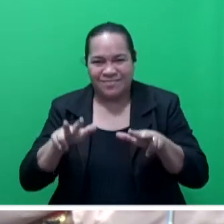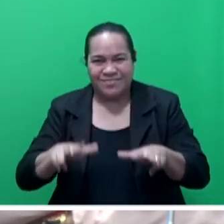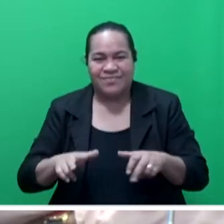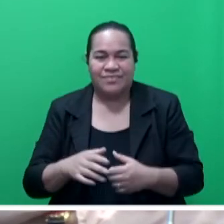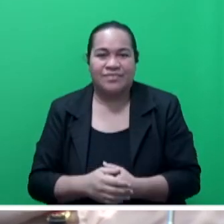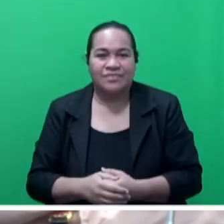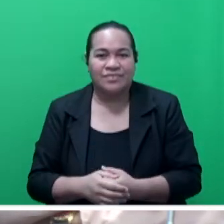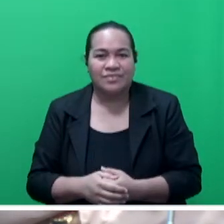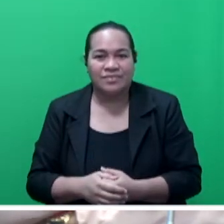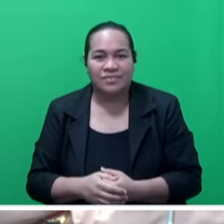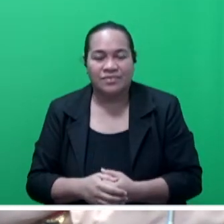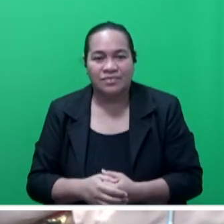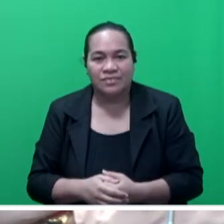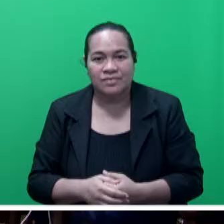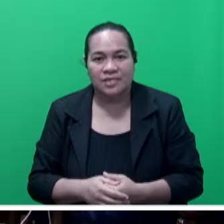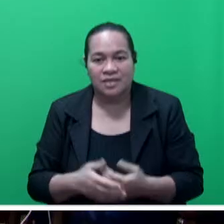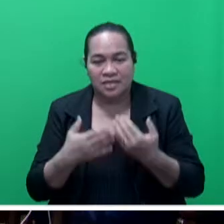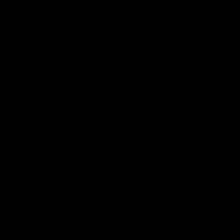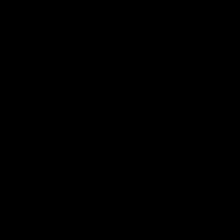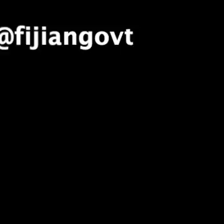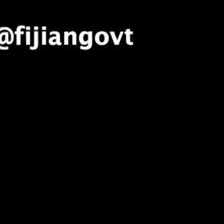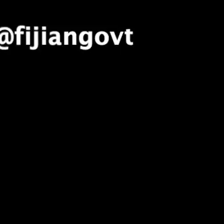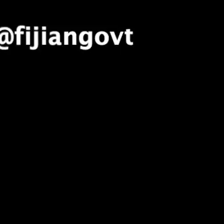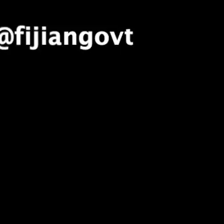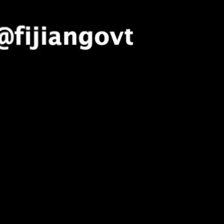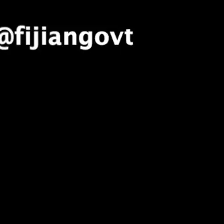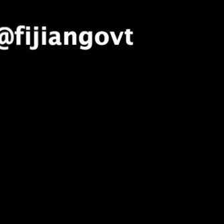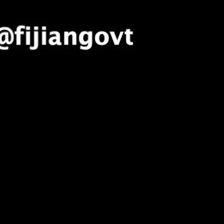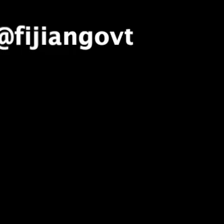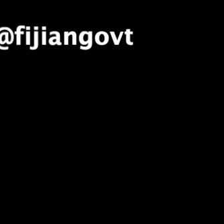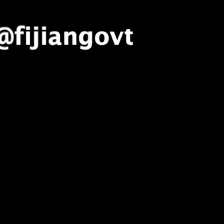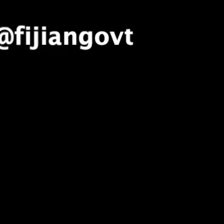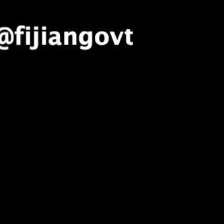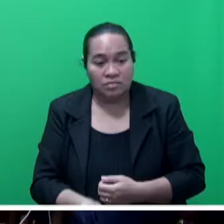Thank you. Honourable